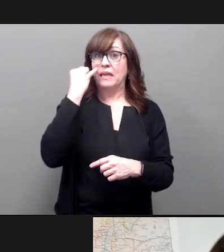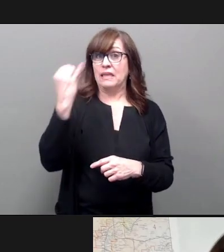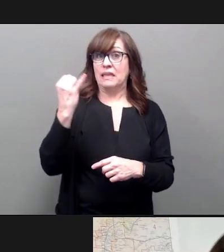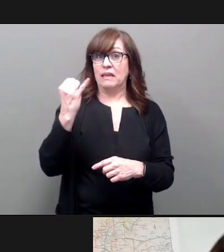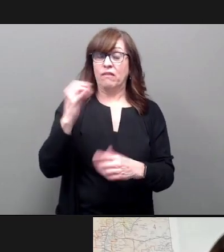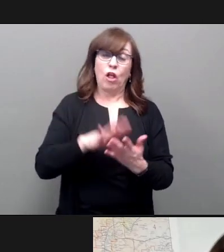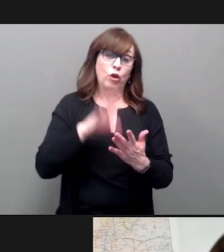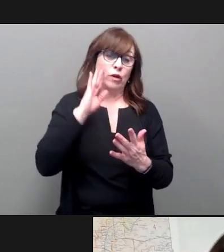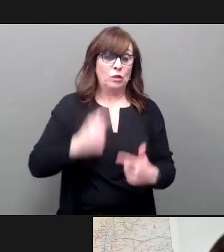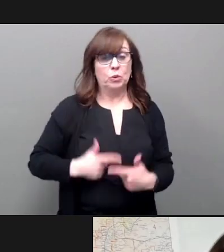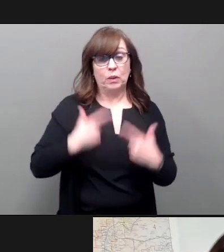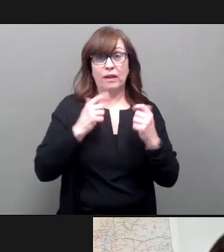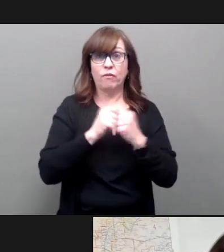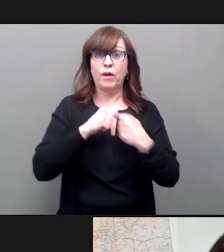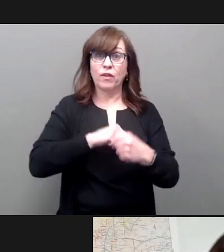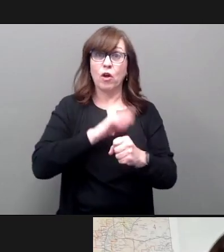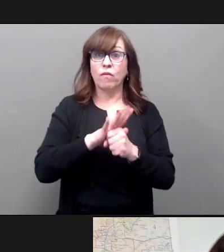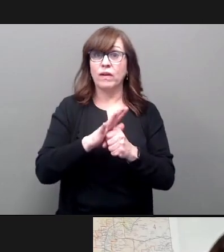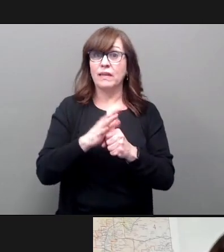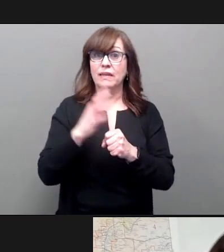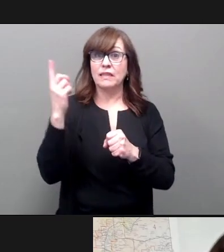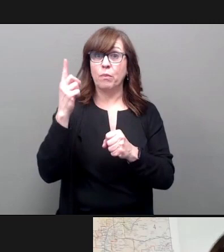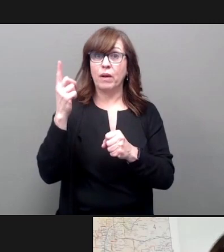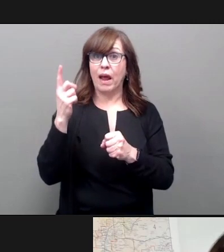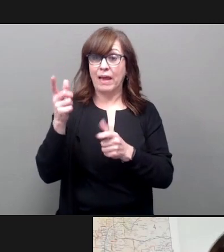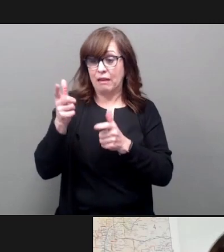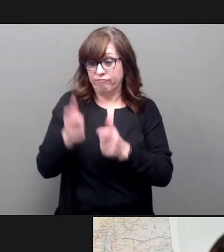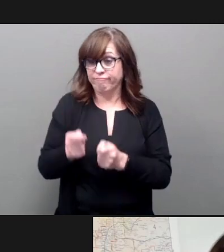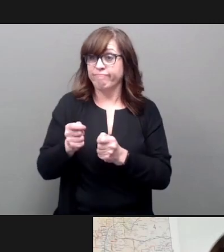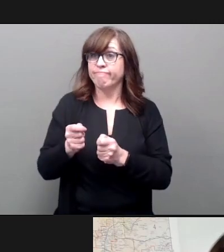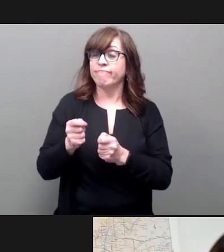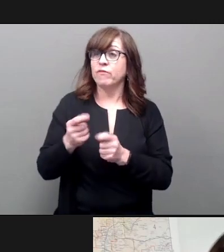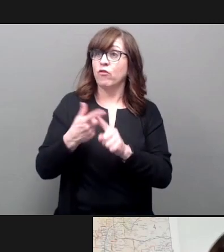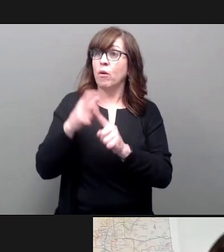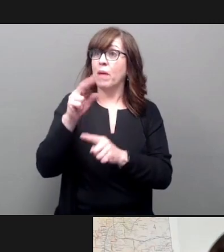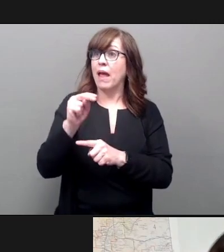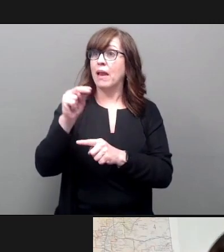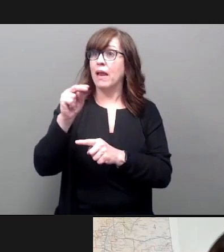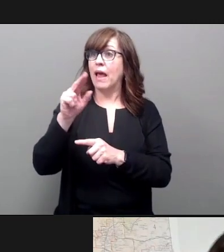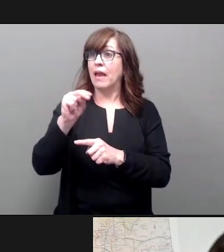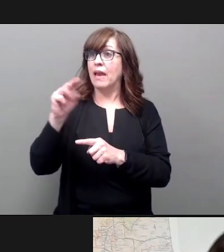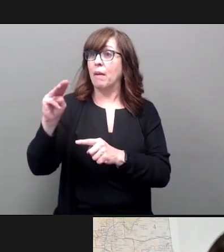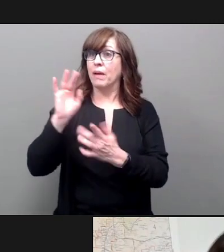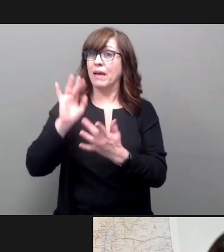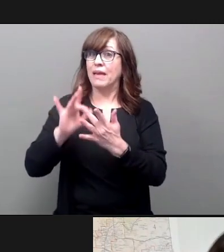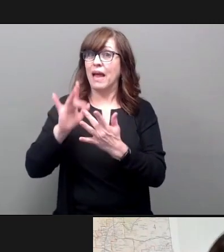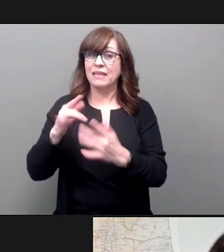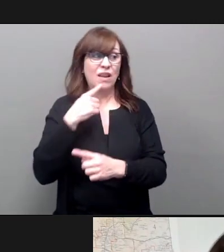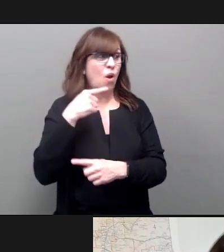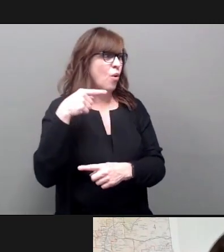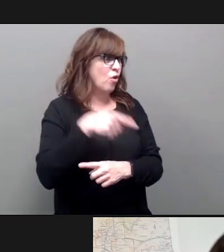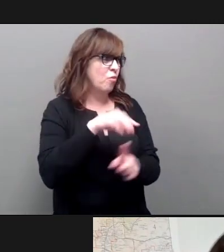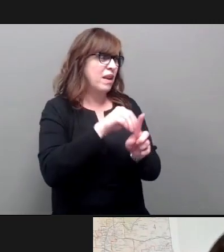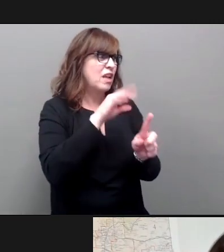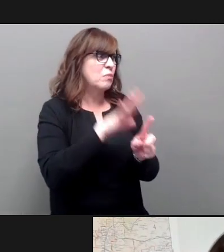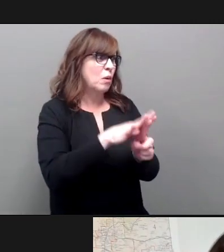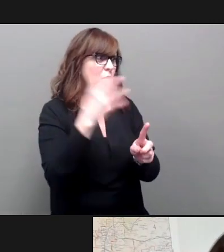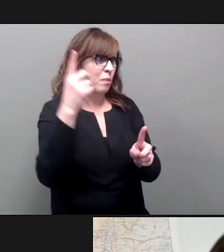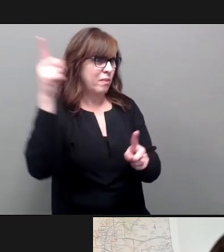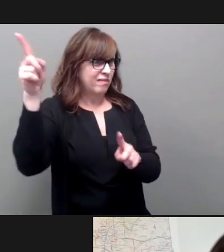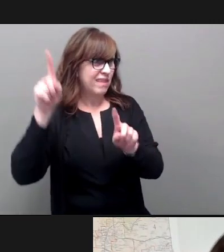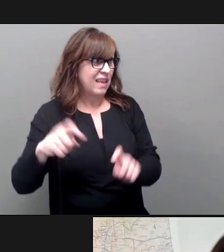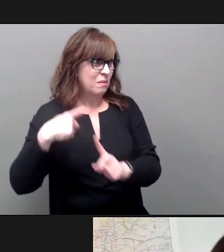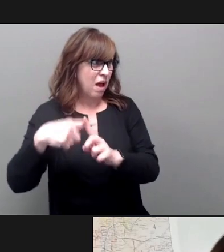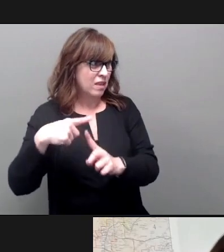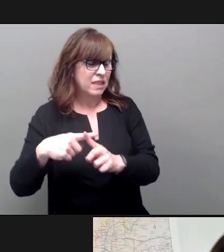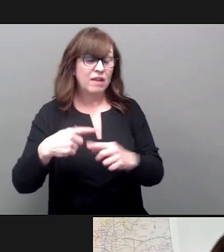would be, I get a notification from NM Connect that says, oh, you've been exposed to someone who's positive, and I go home